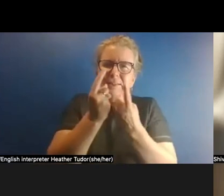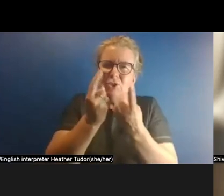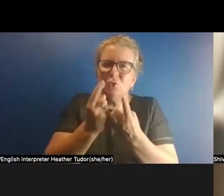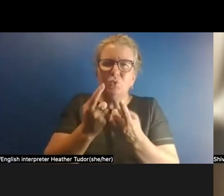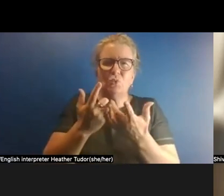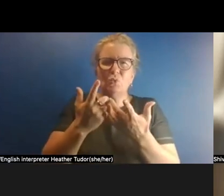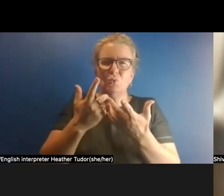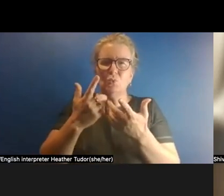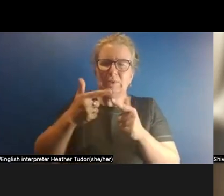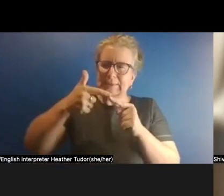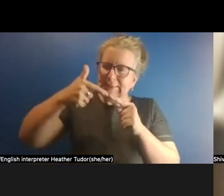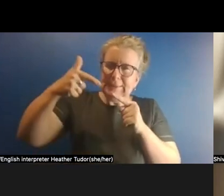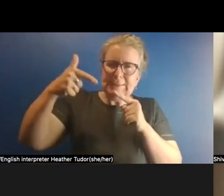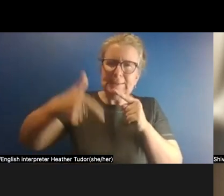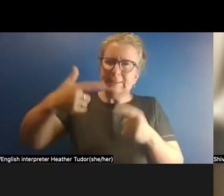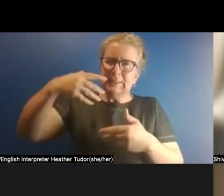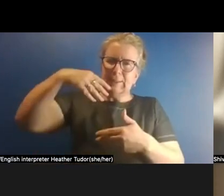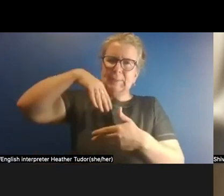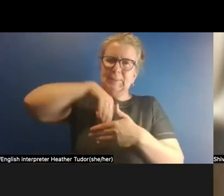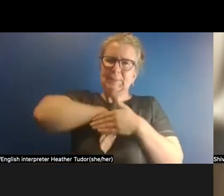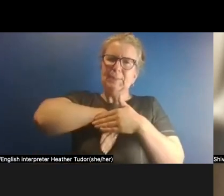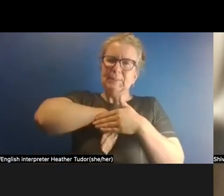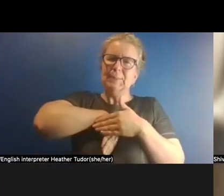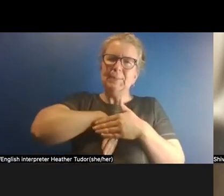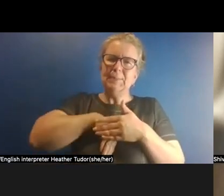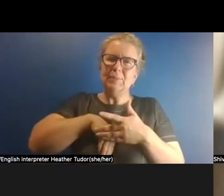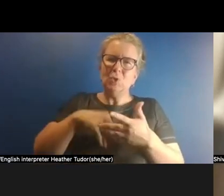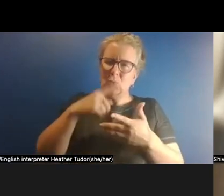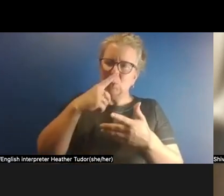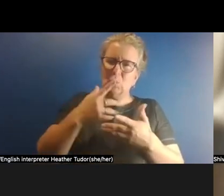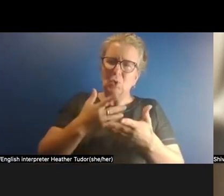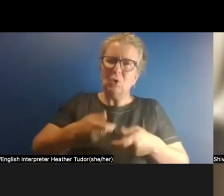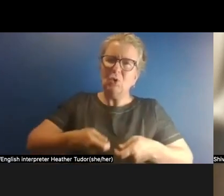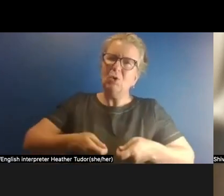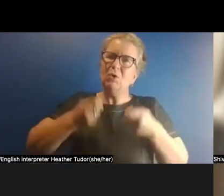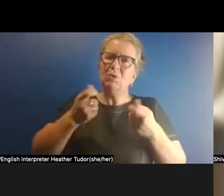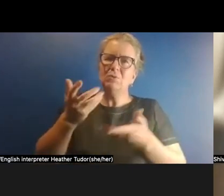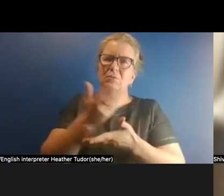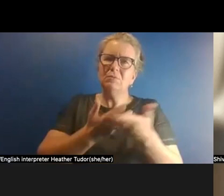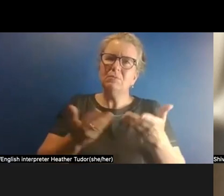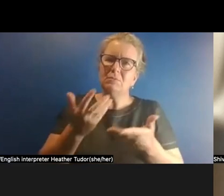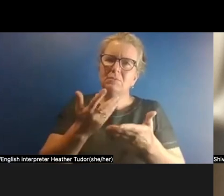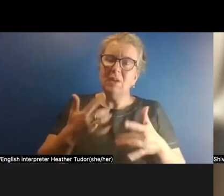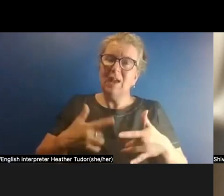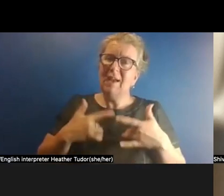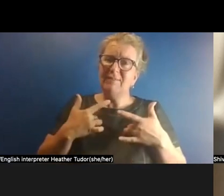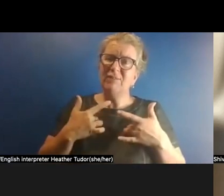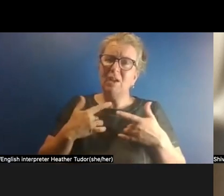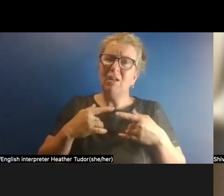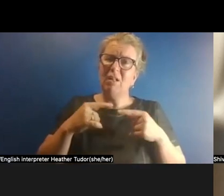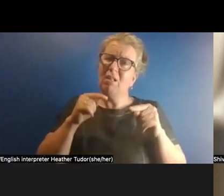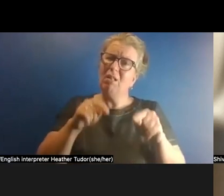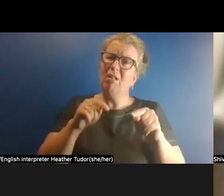deeply embedded things out. And I feel like maybe this is just a beginning of